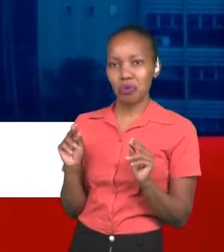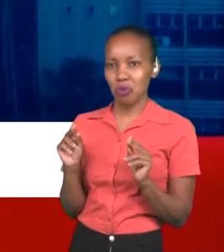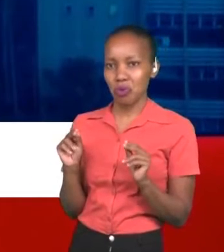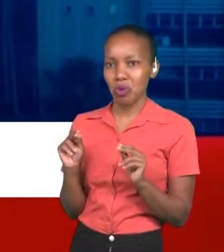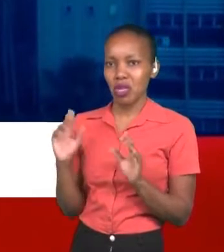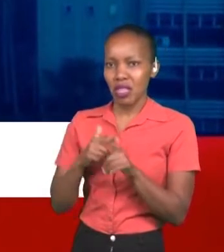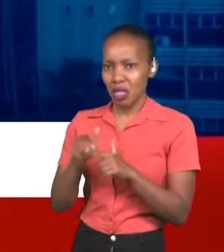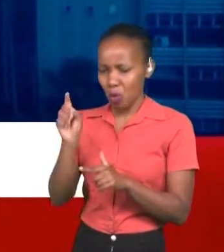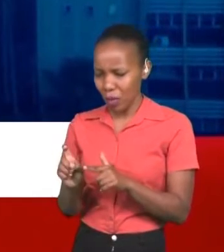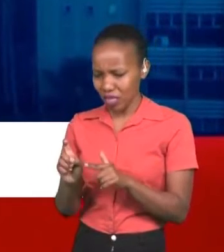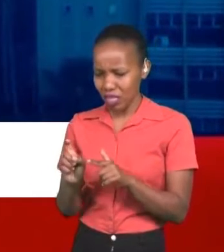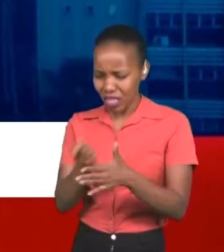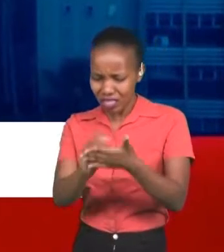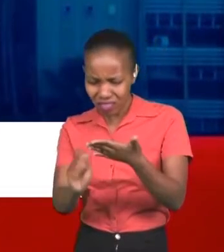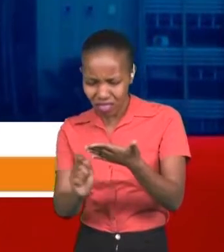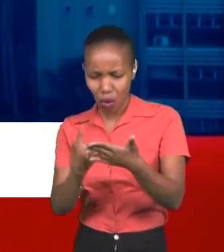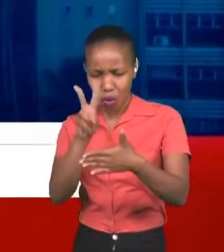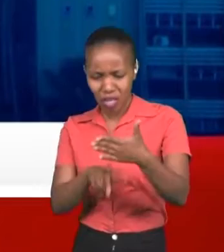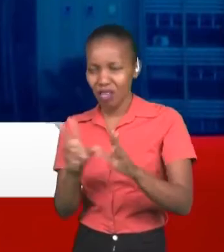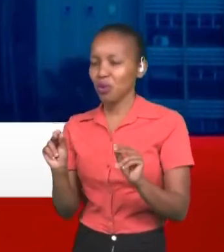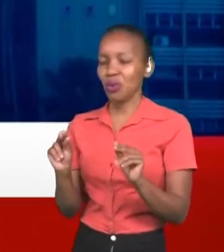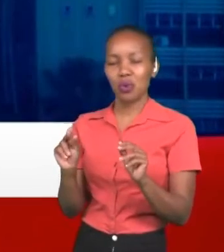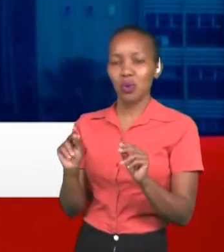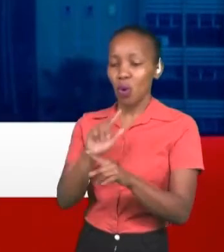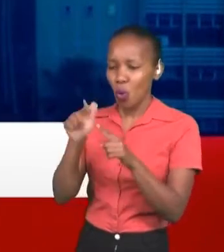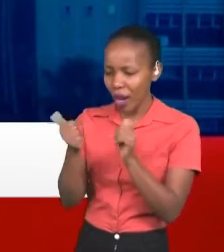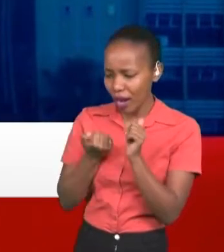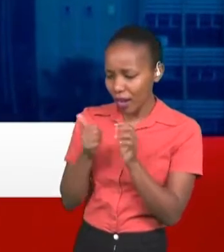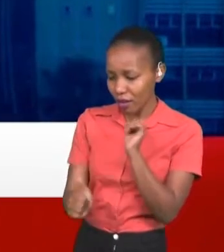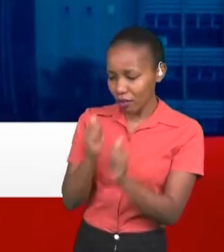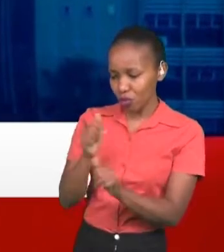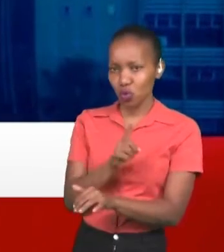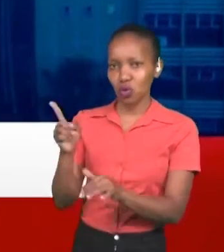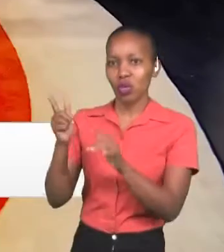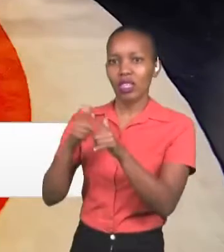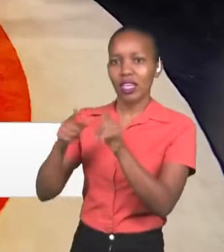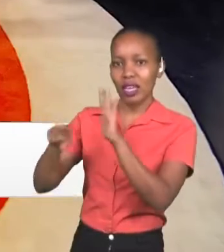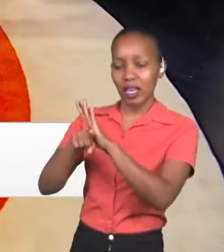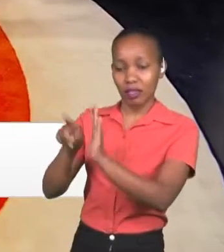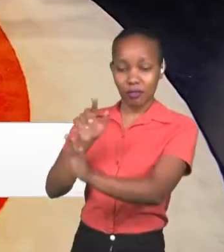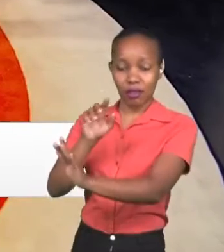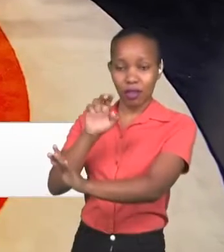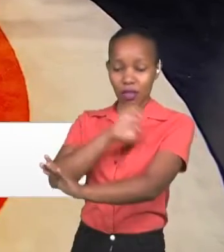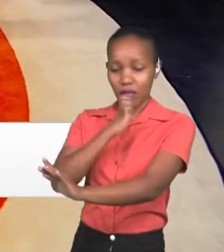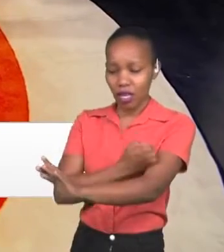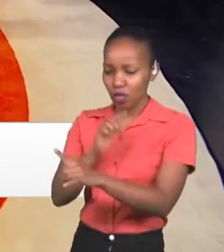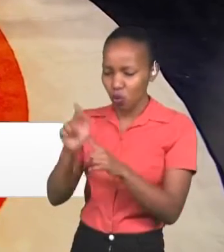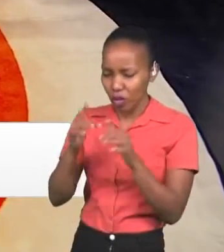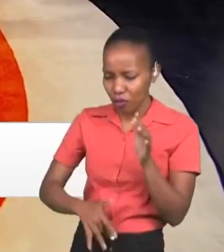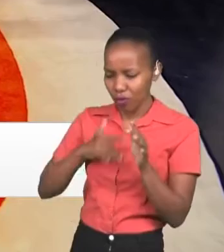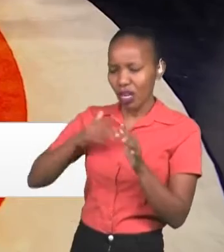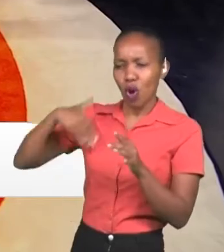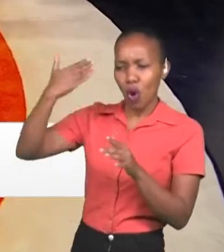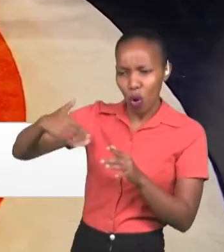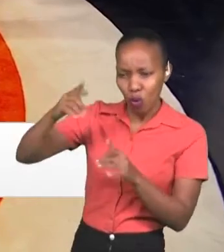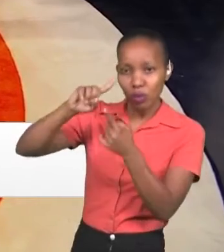that, so if you can't. So when you get rejection, all you need to do, it's a form of energy, it's a negative energy, but when you fill yourself all the time with positive